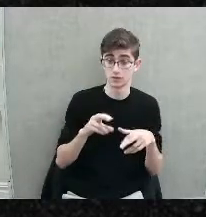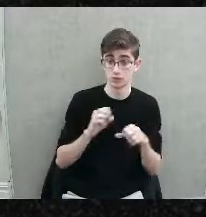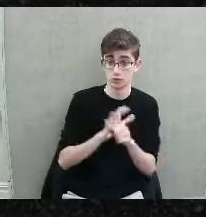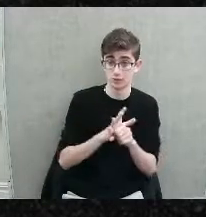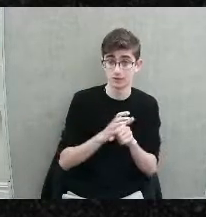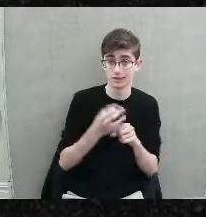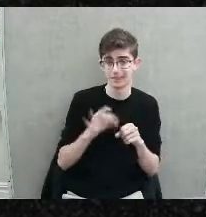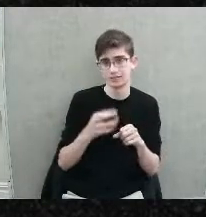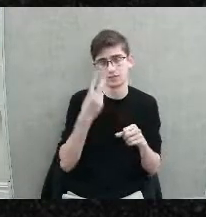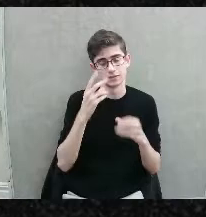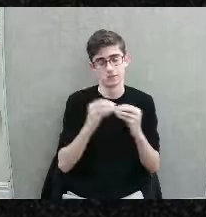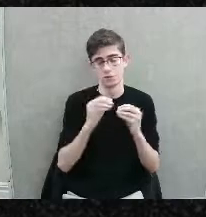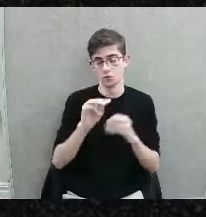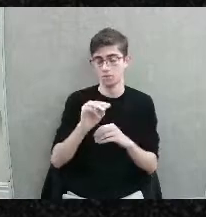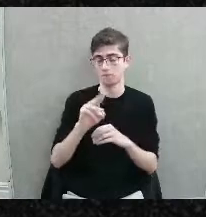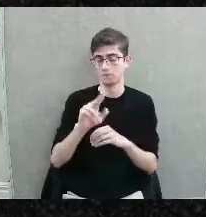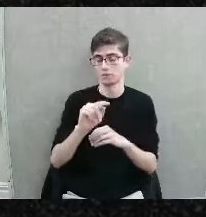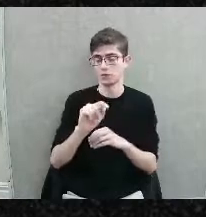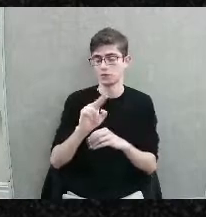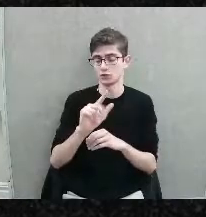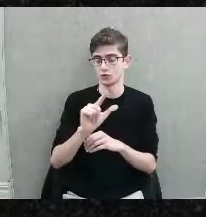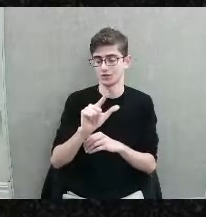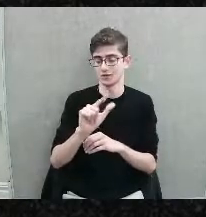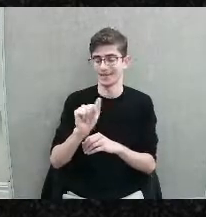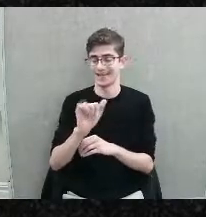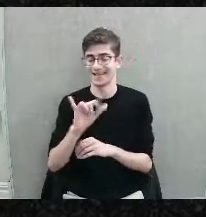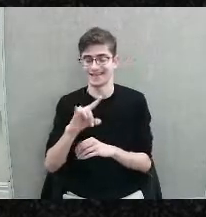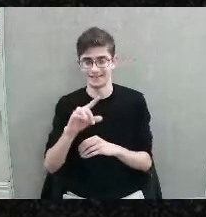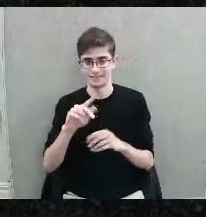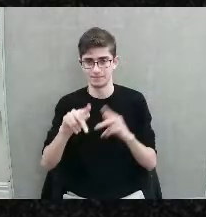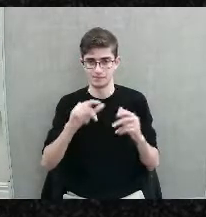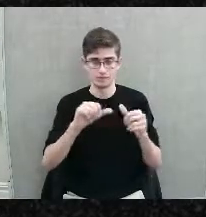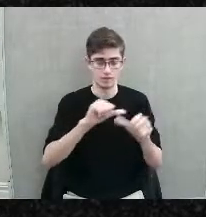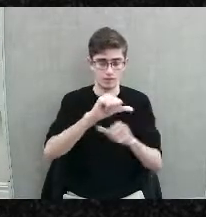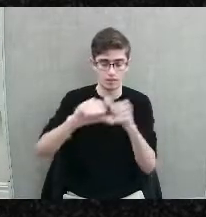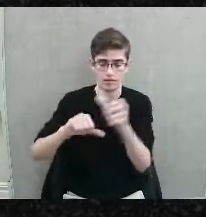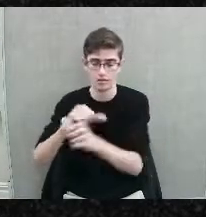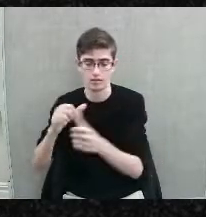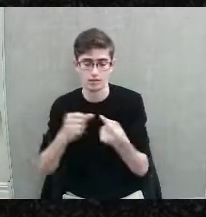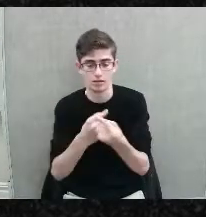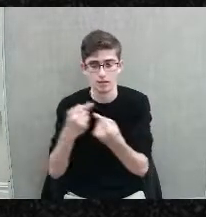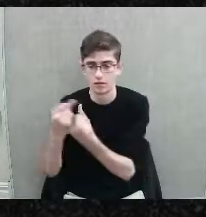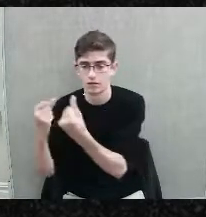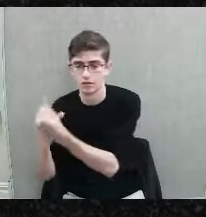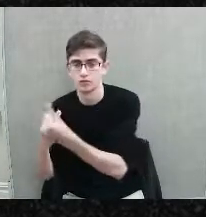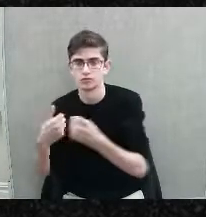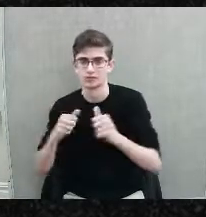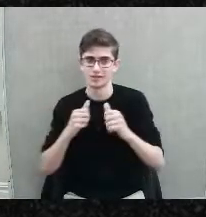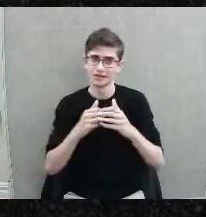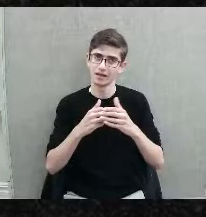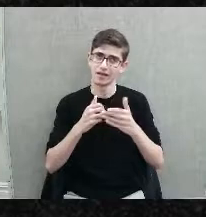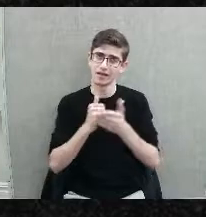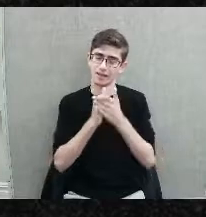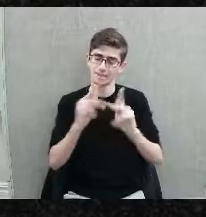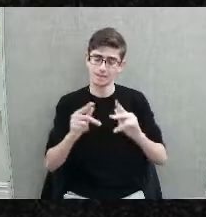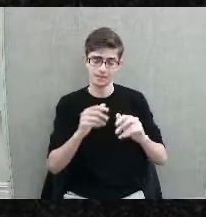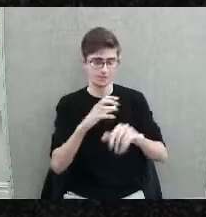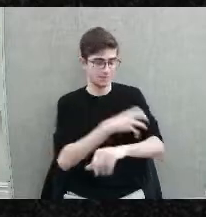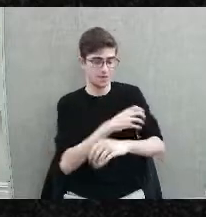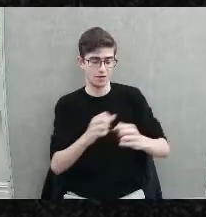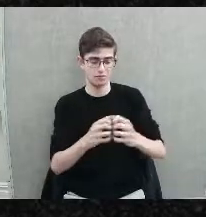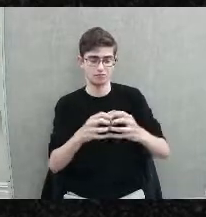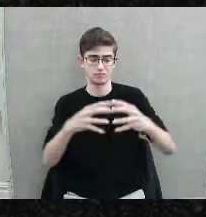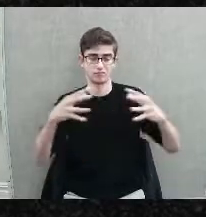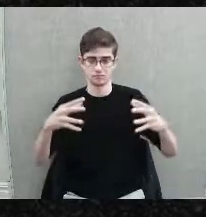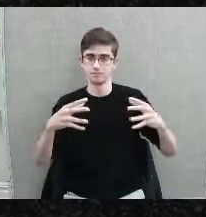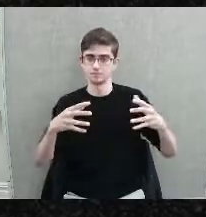like, that are ways of building power, and building power in ways that really transform relationships. And to go back to